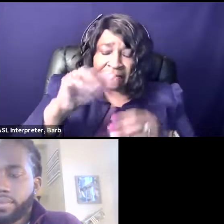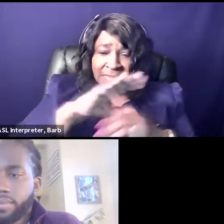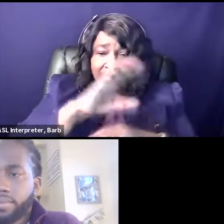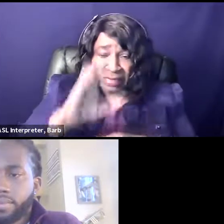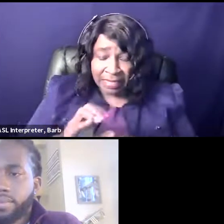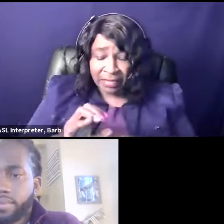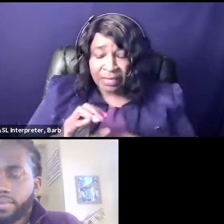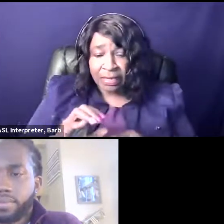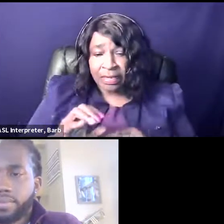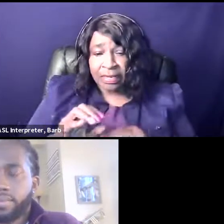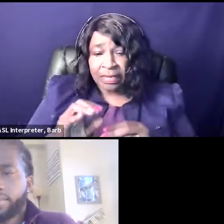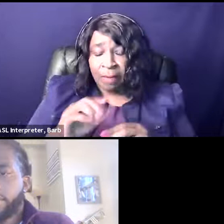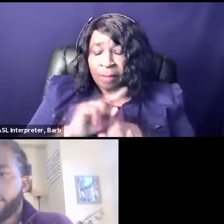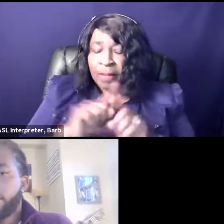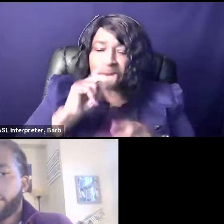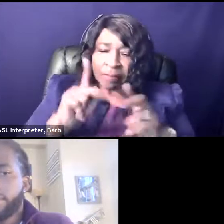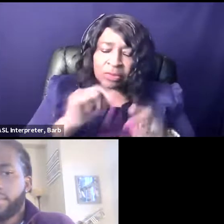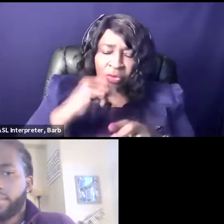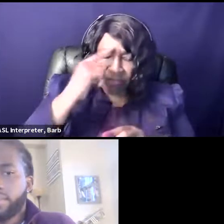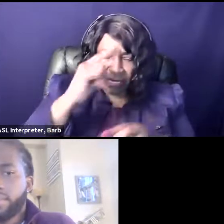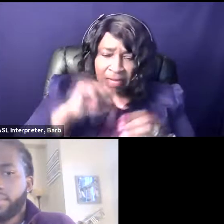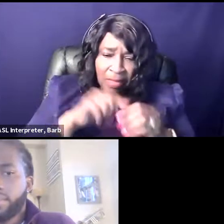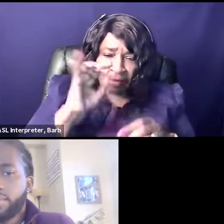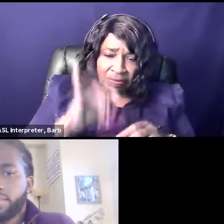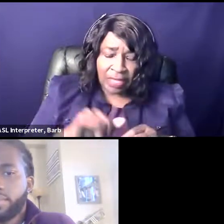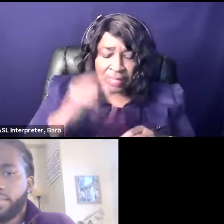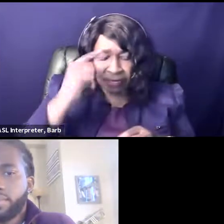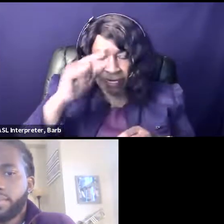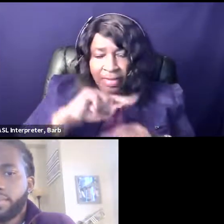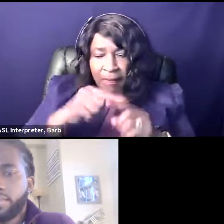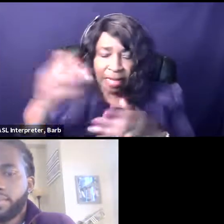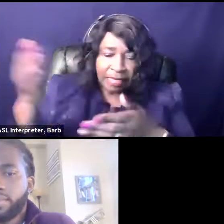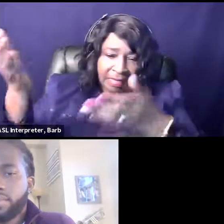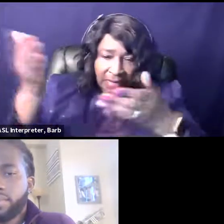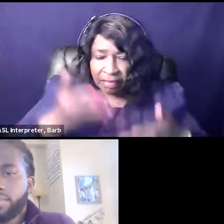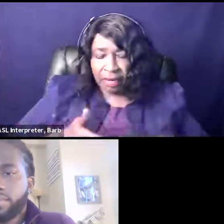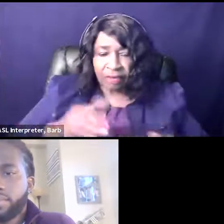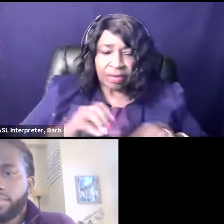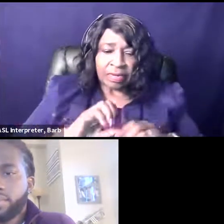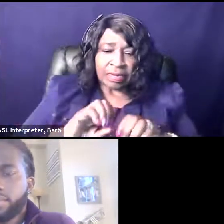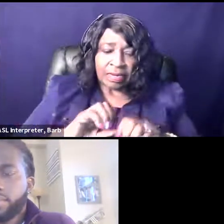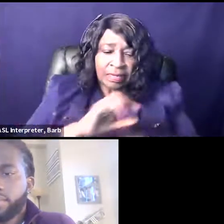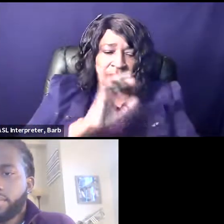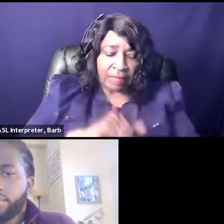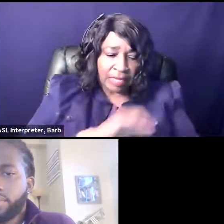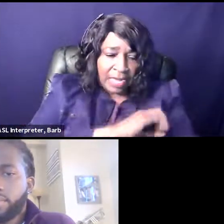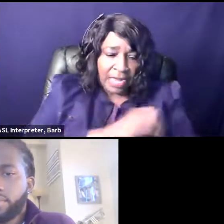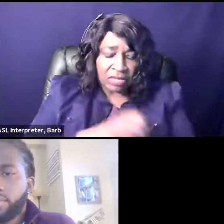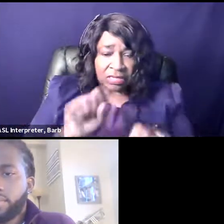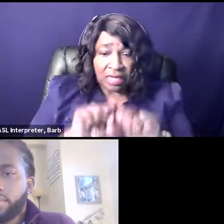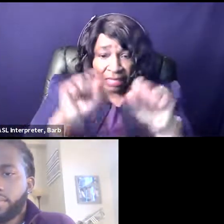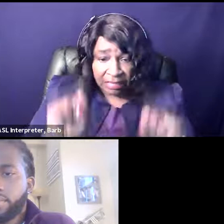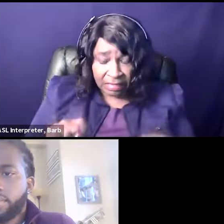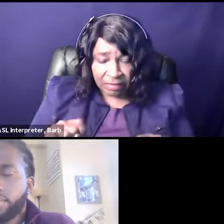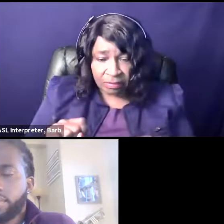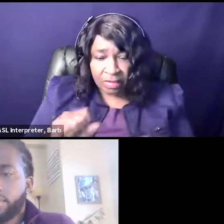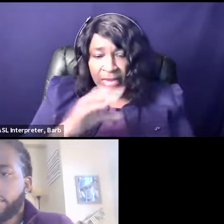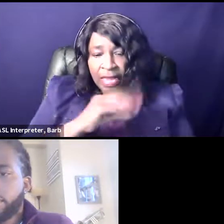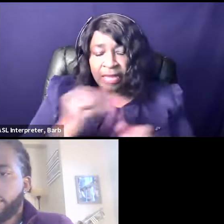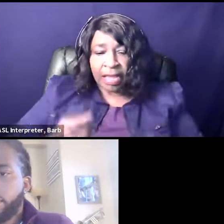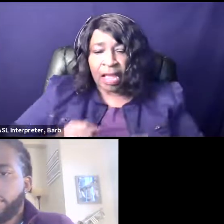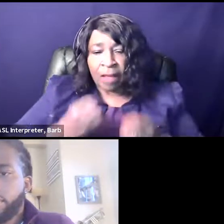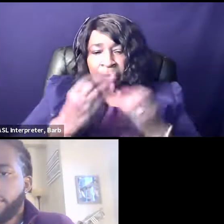about it that way. Like you say, we think about delivering energy as a system, but the consumption and the access to energy, we think about it